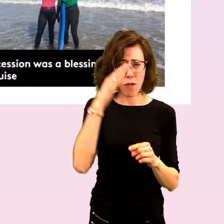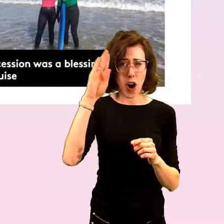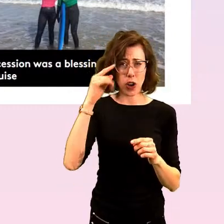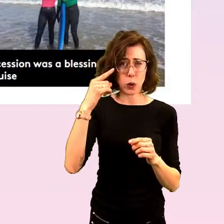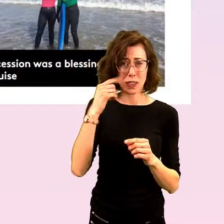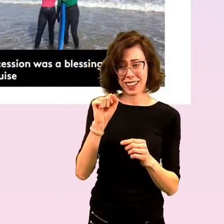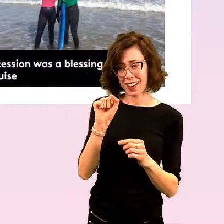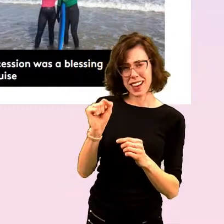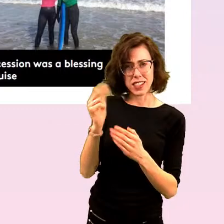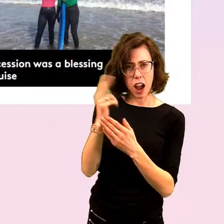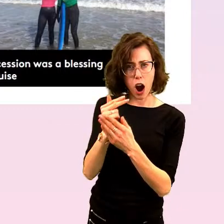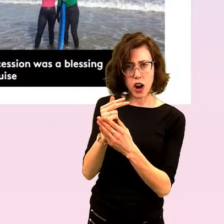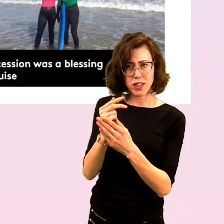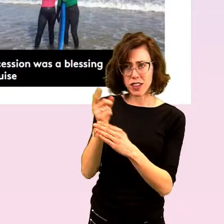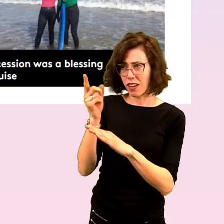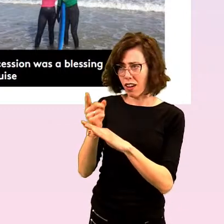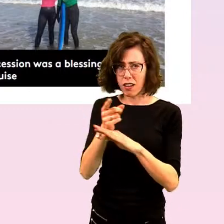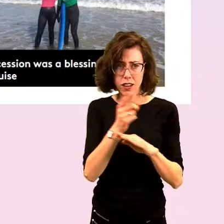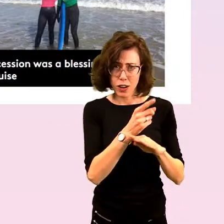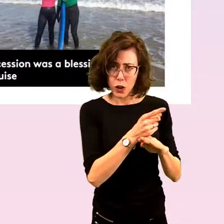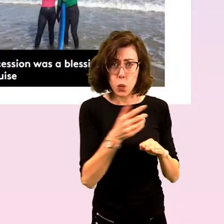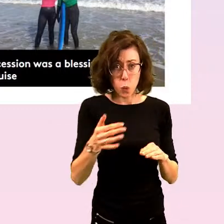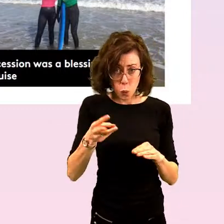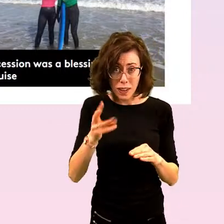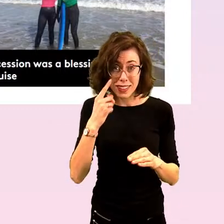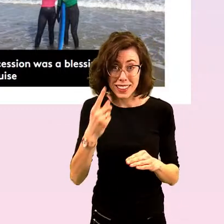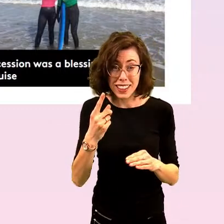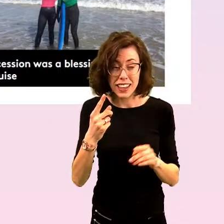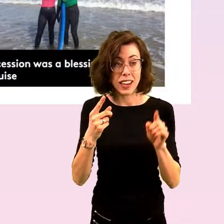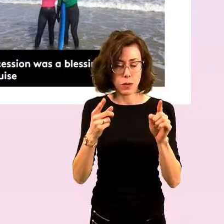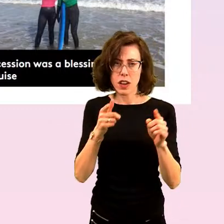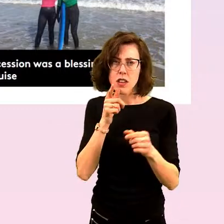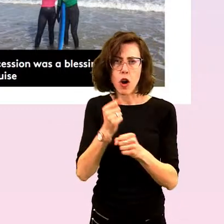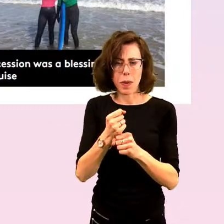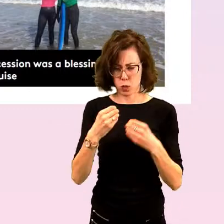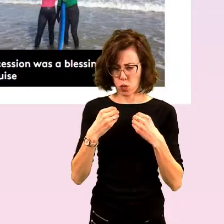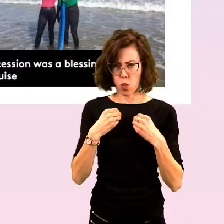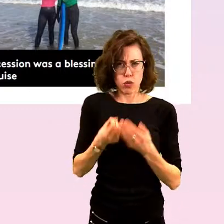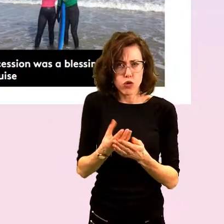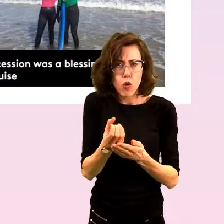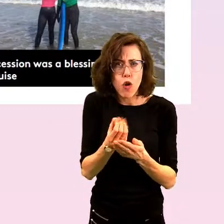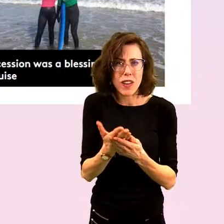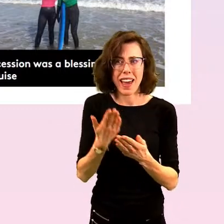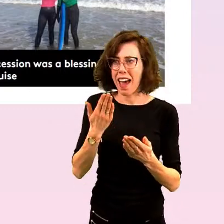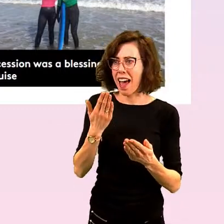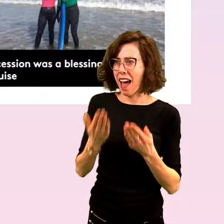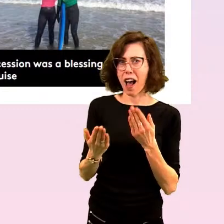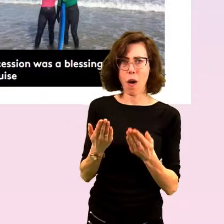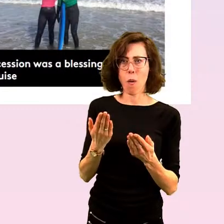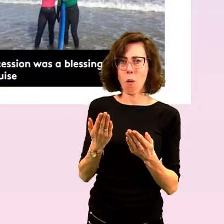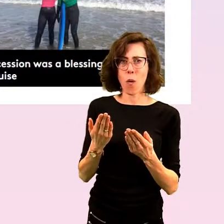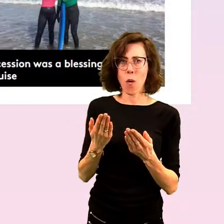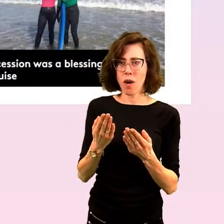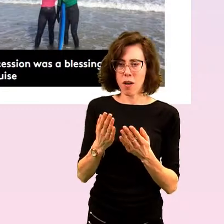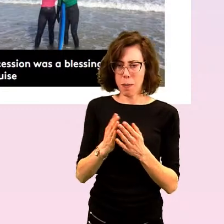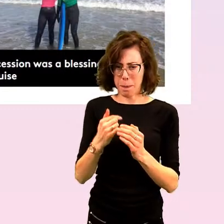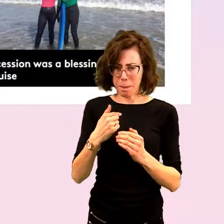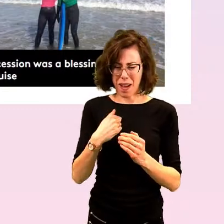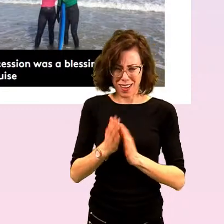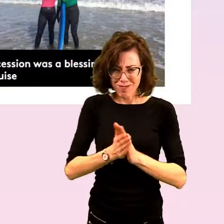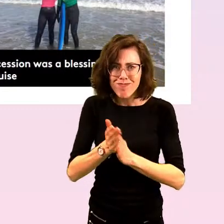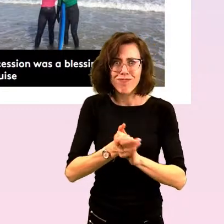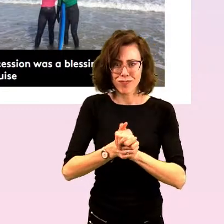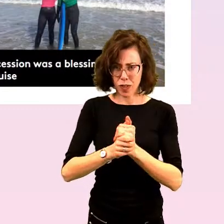again, he talks about how he ended up on a pathway to further education and training, really following his passion. And that's something that we